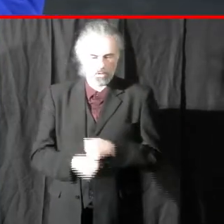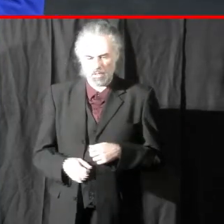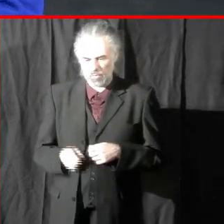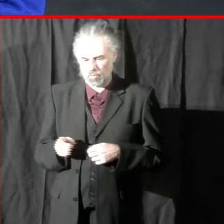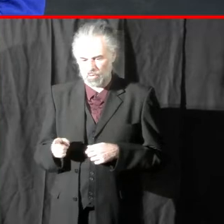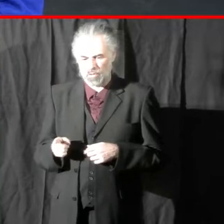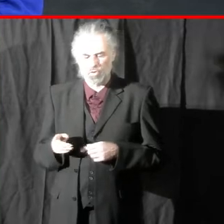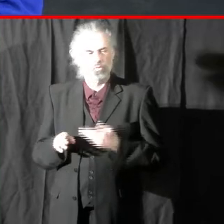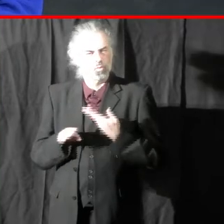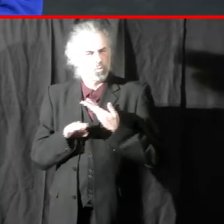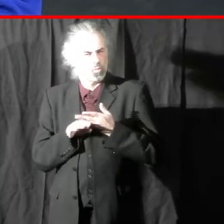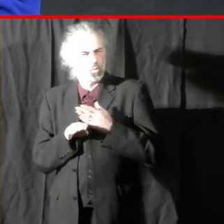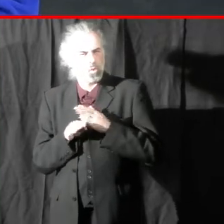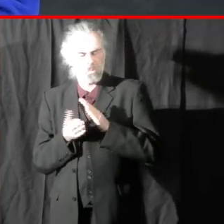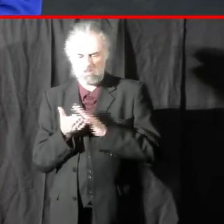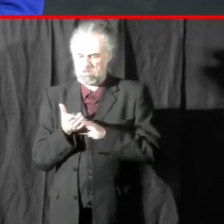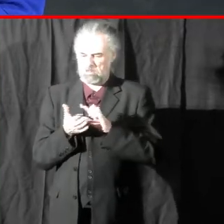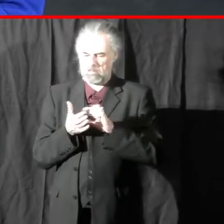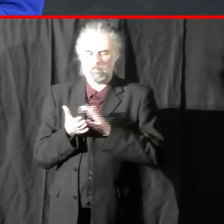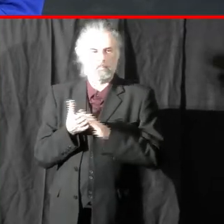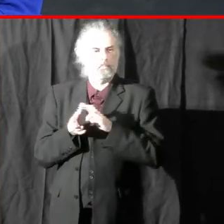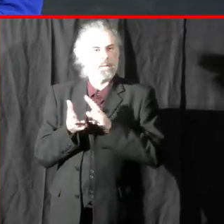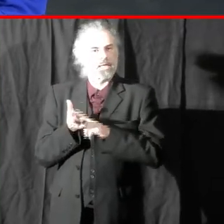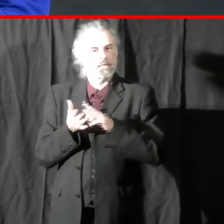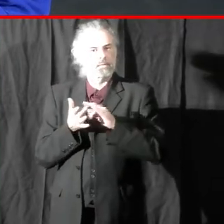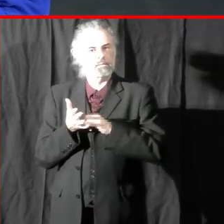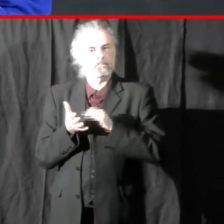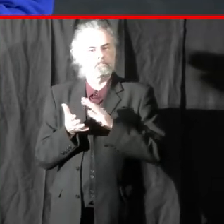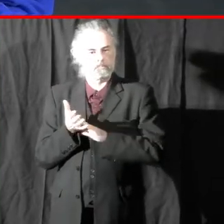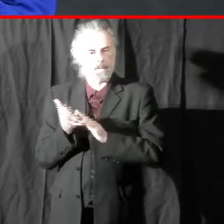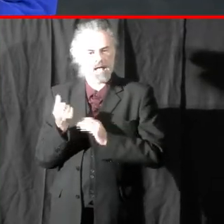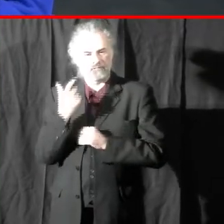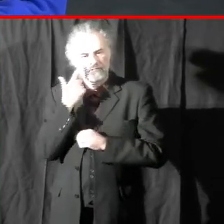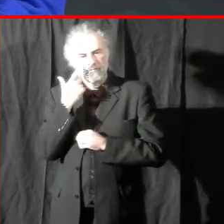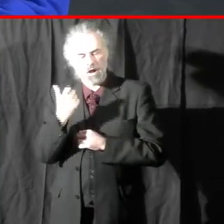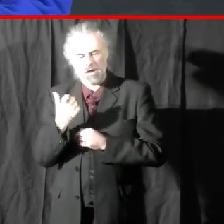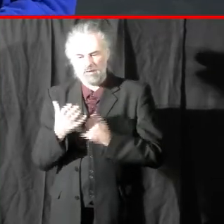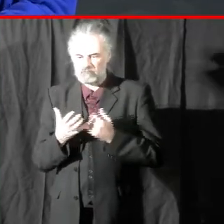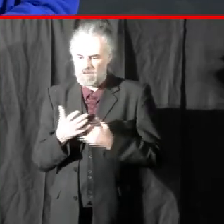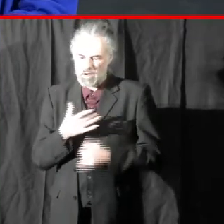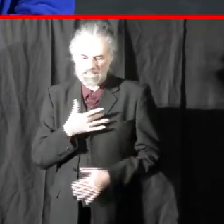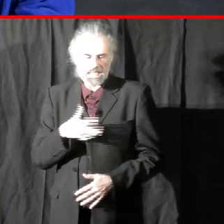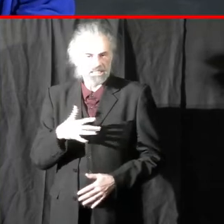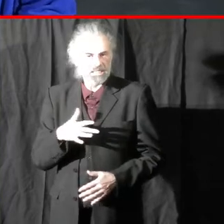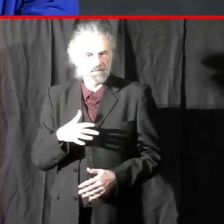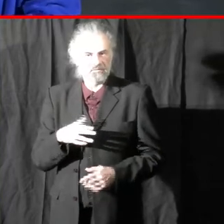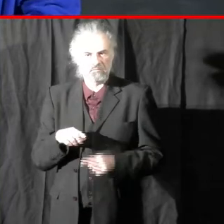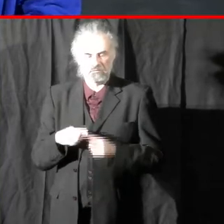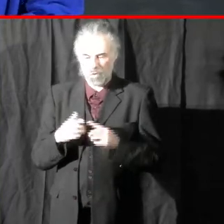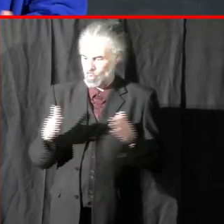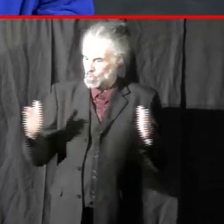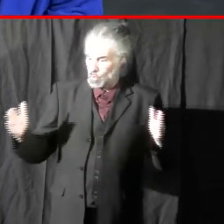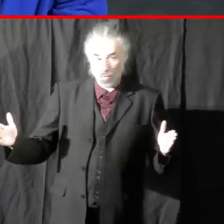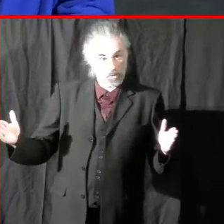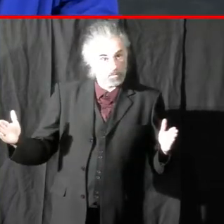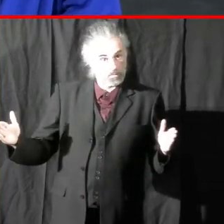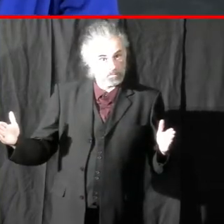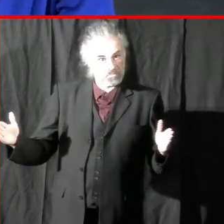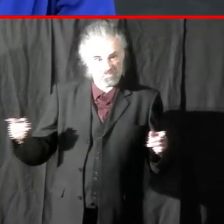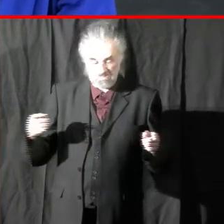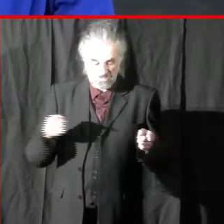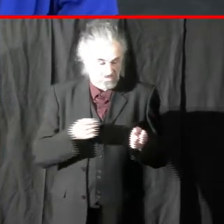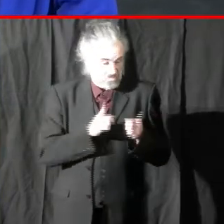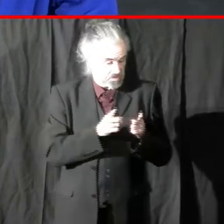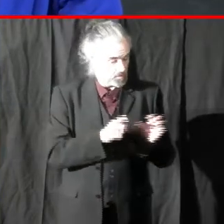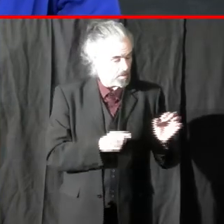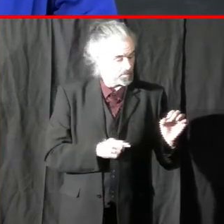new mechanism we've found. And it's very sensitive to parameters, and if sometimes it'll be